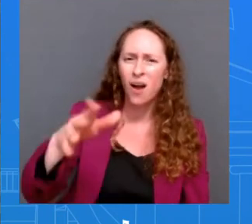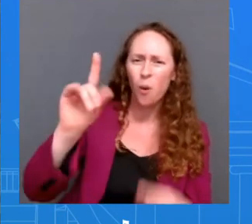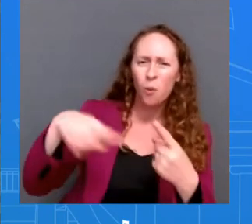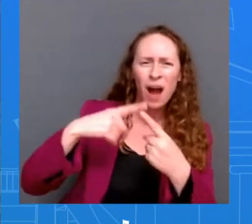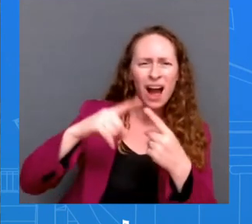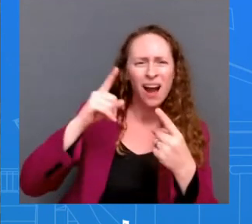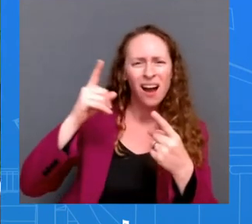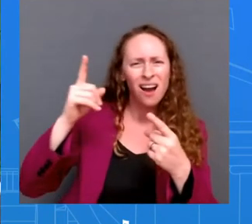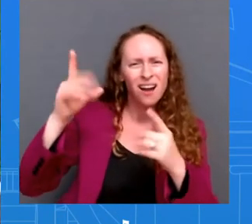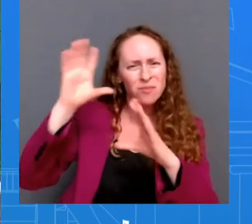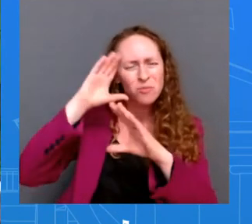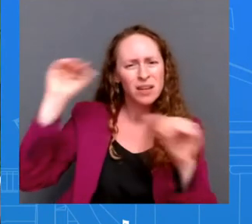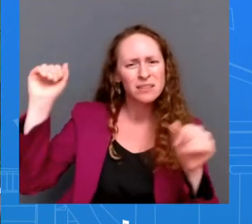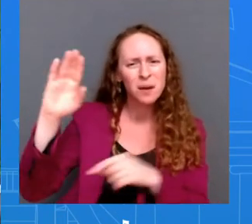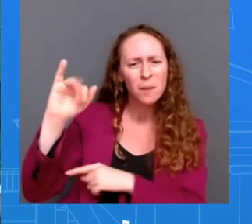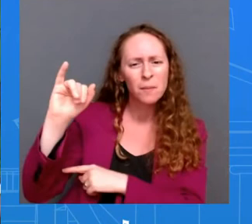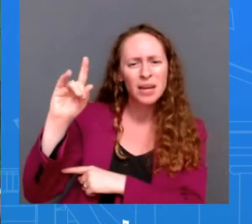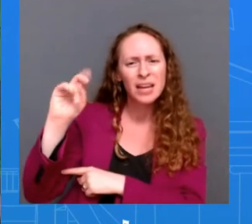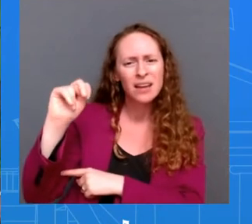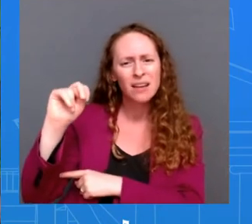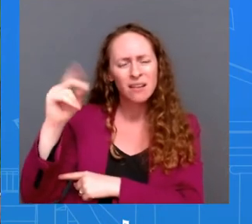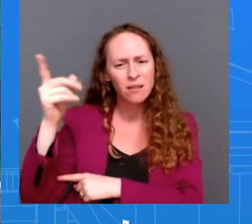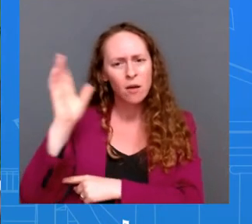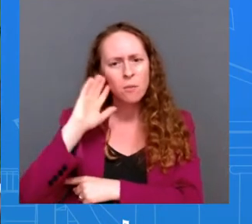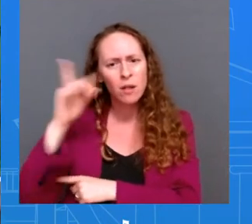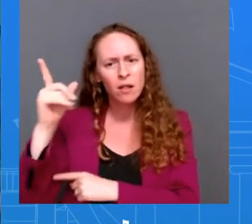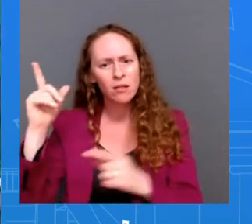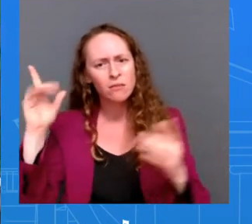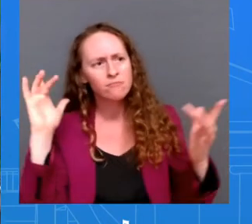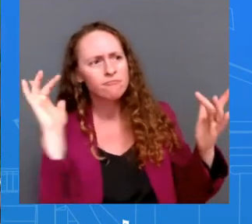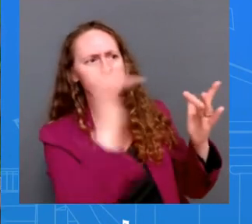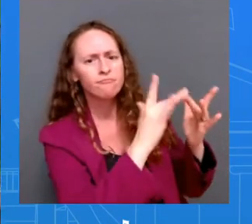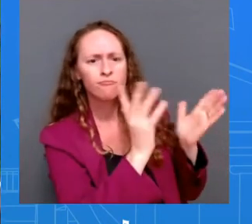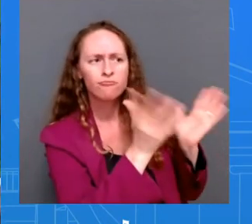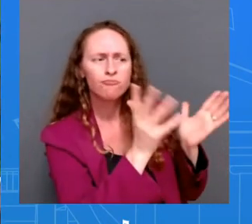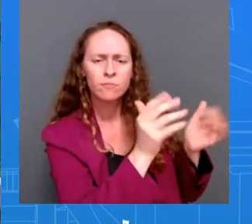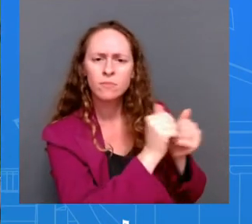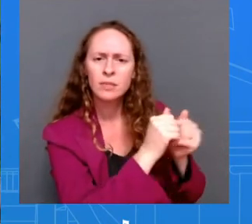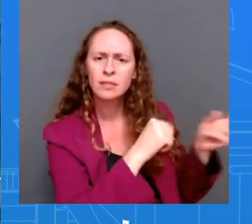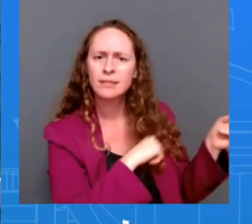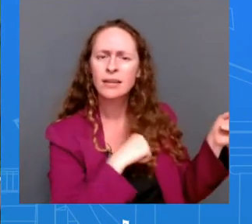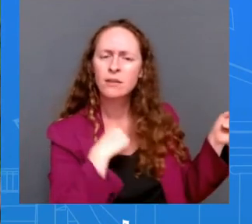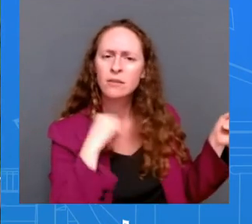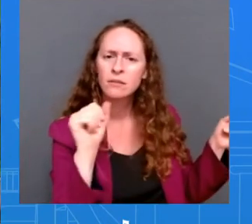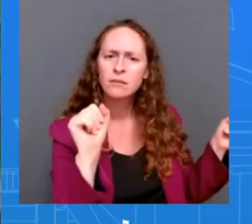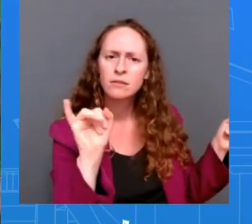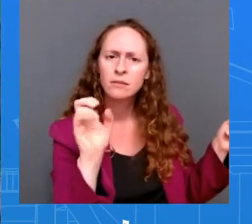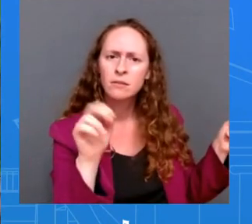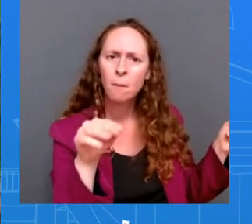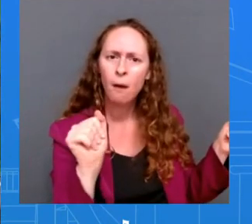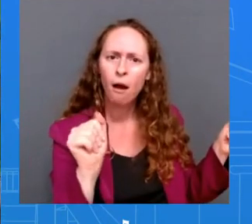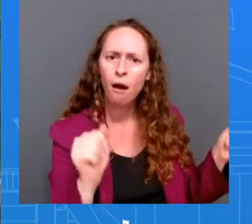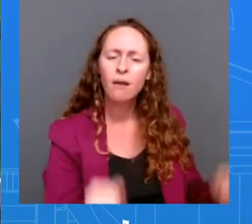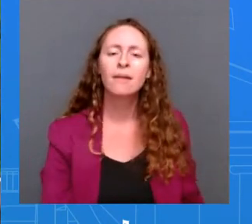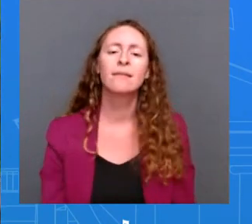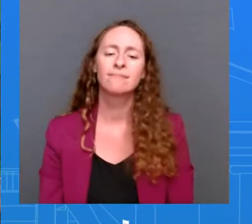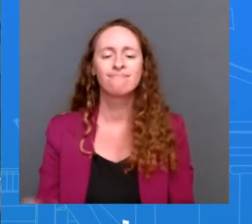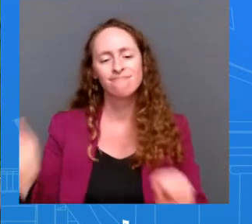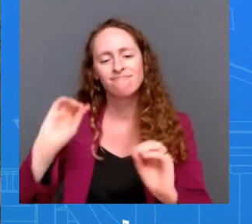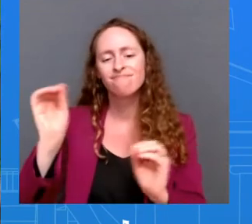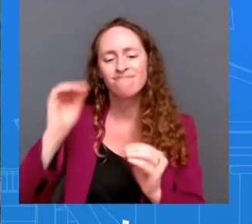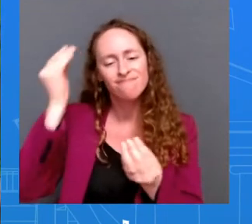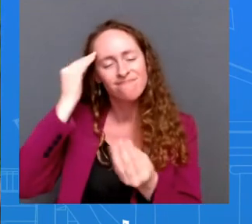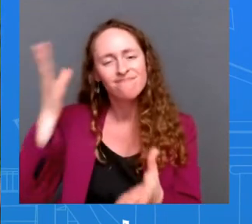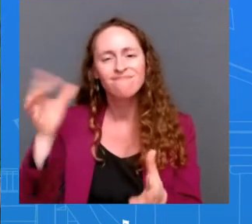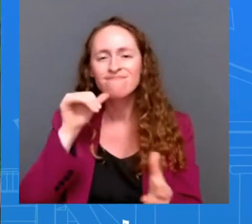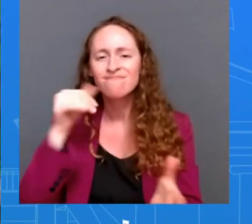this time. Can you tell us how he views his role in getting the Inflation Reduction Act over the finish line? I know you've been asked some